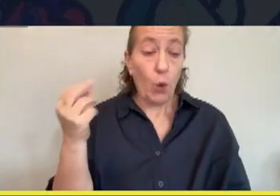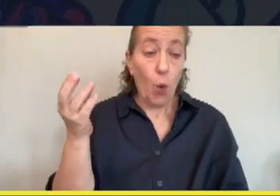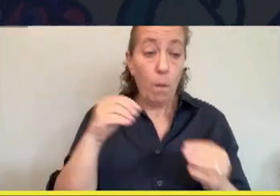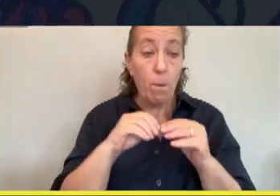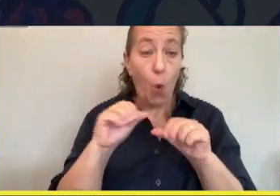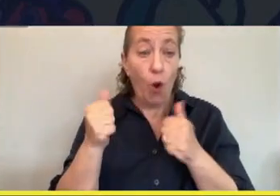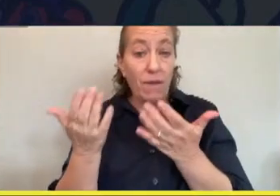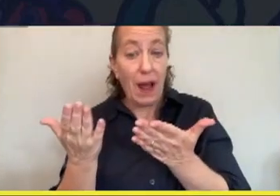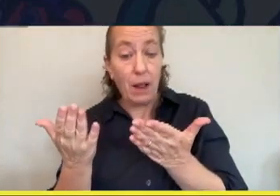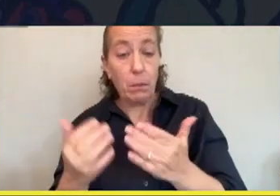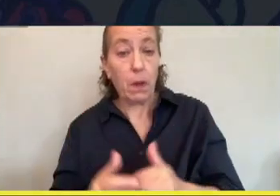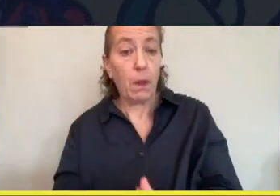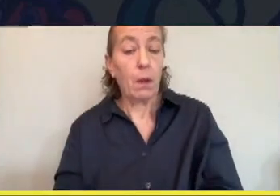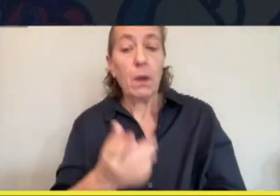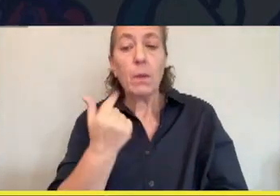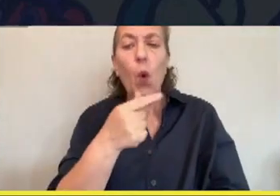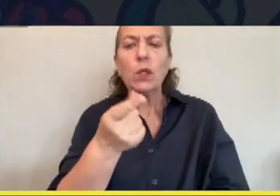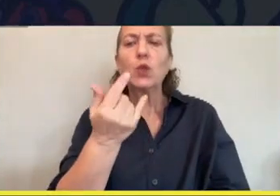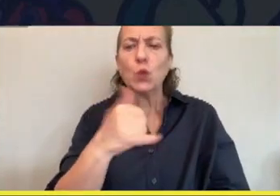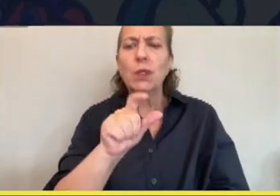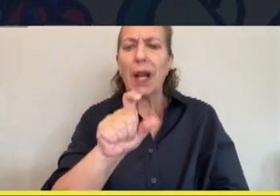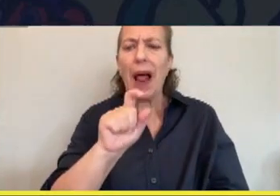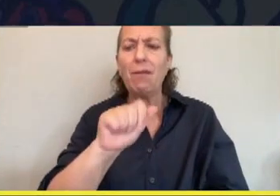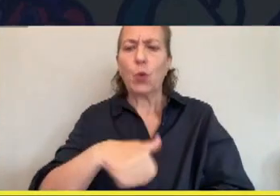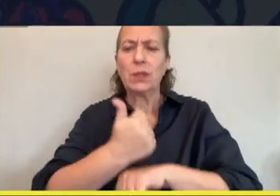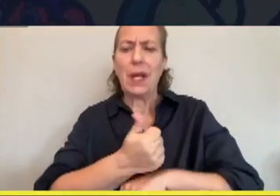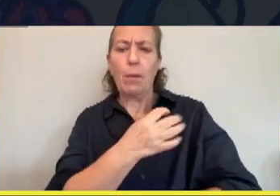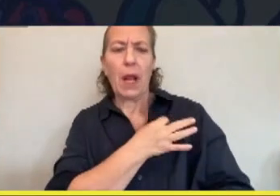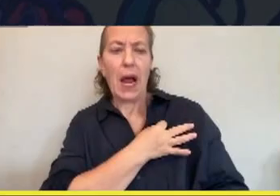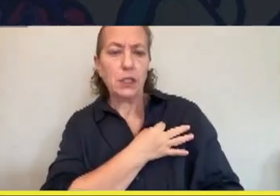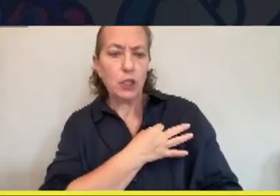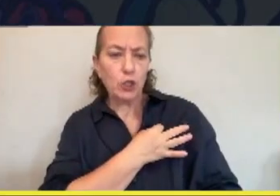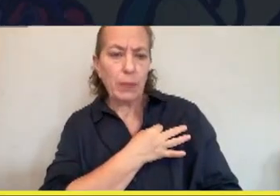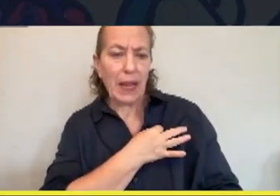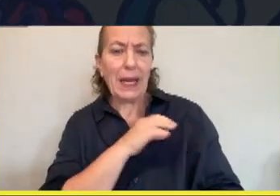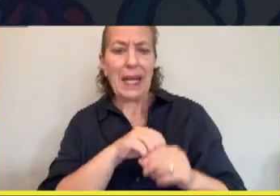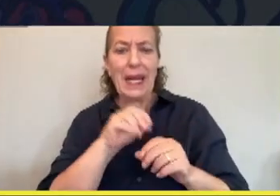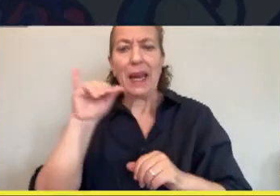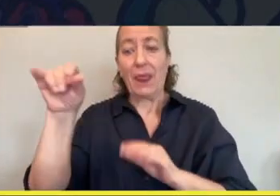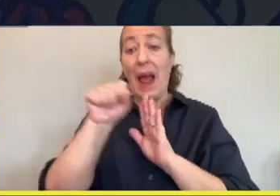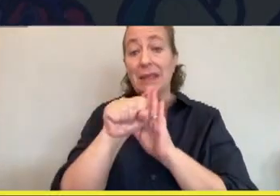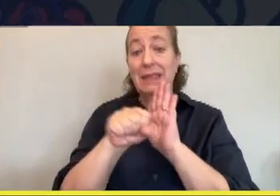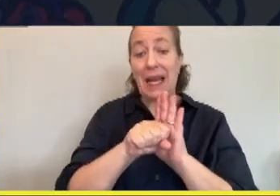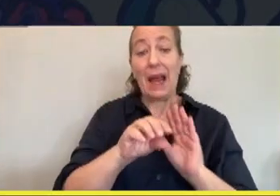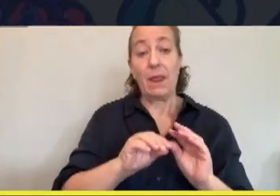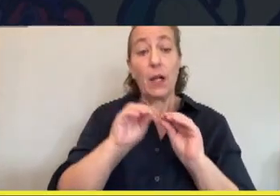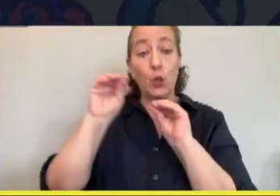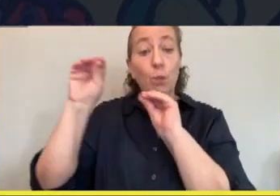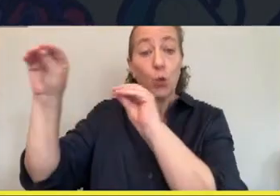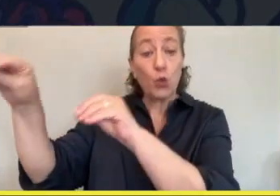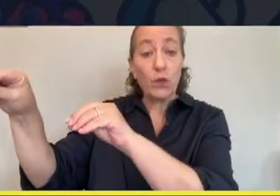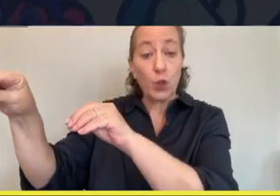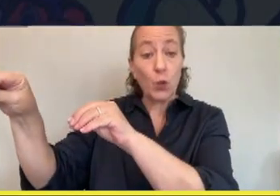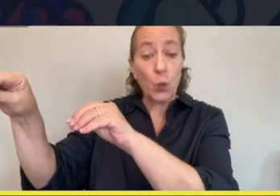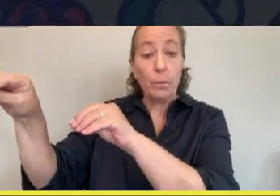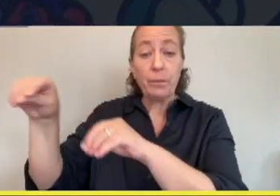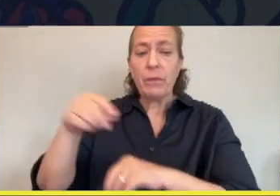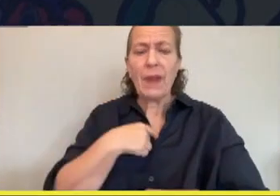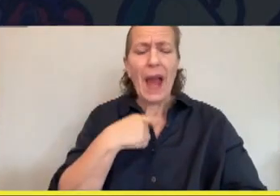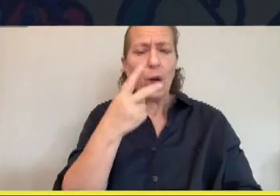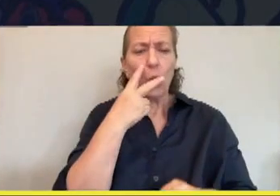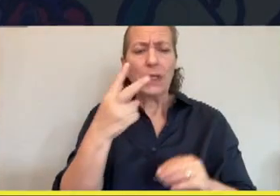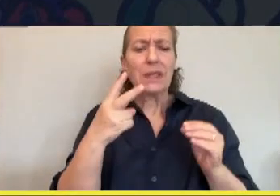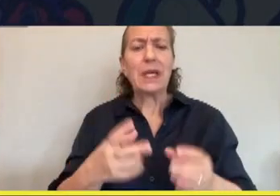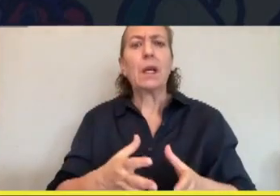have to establish eligibility for Medicaid in the new state that you move to. But we see just dramatic